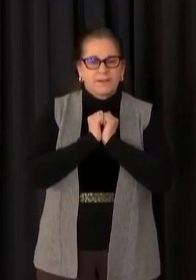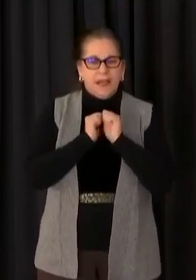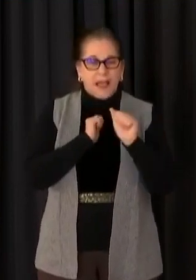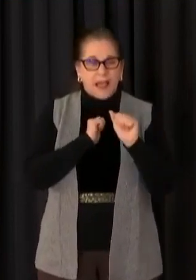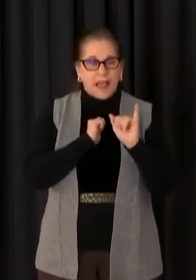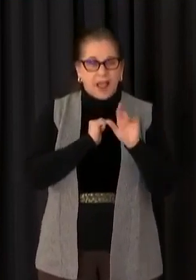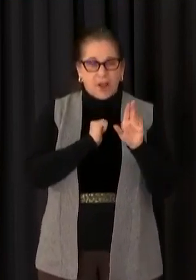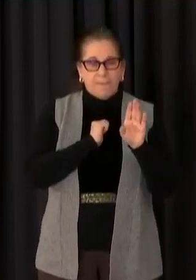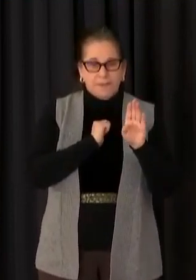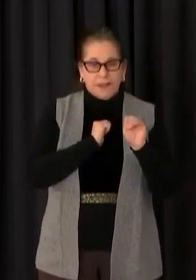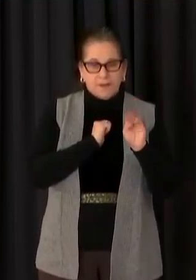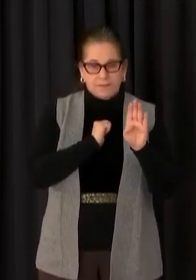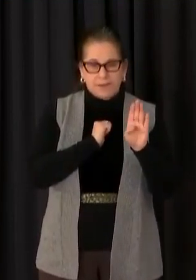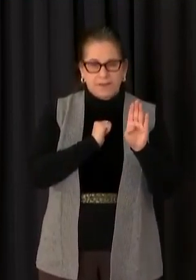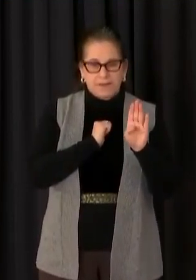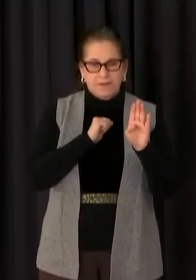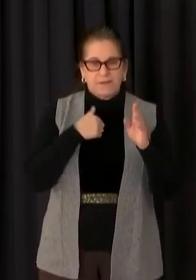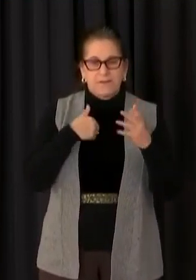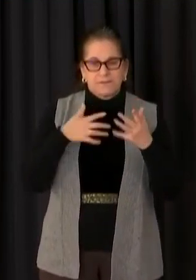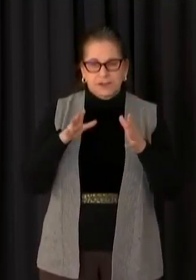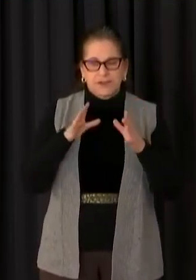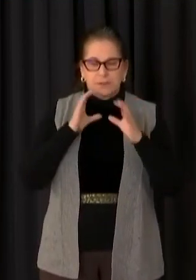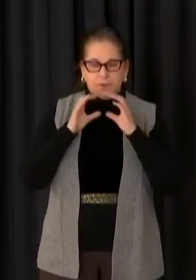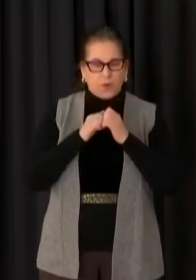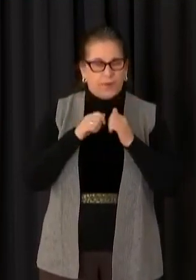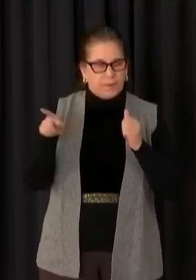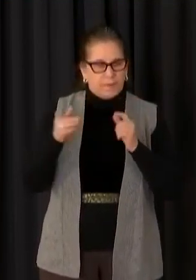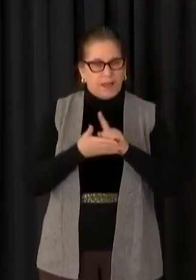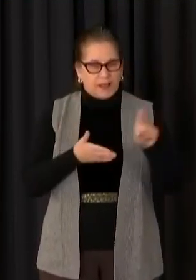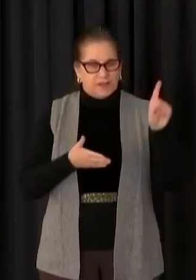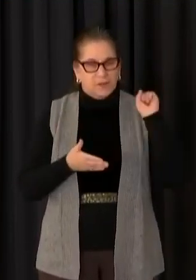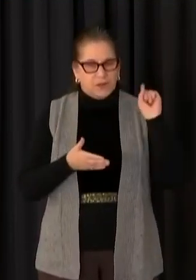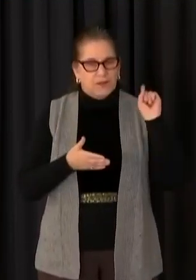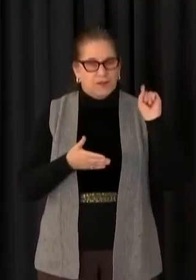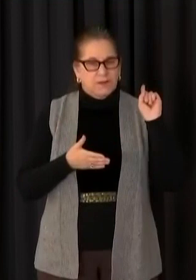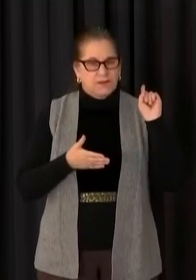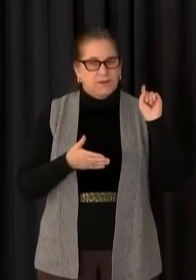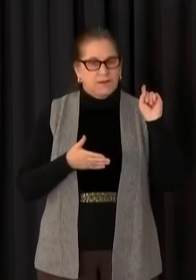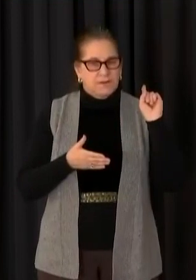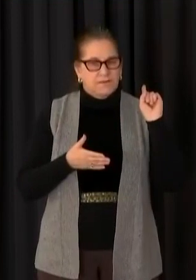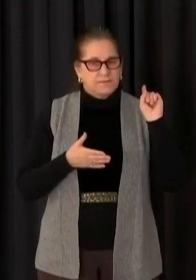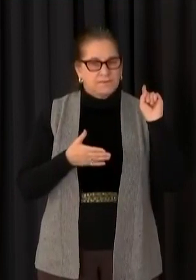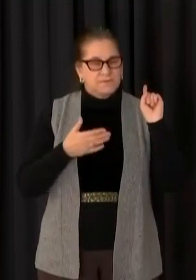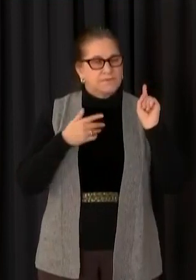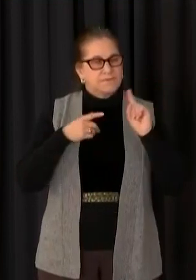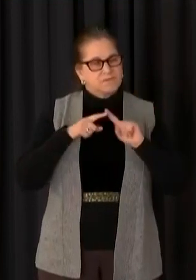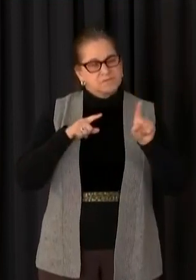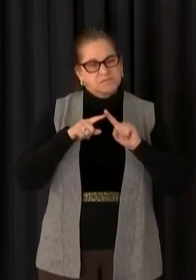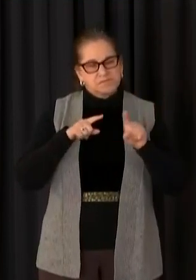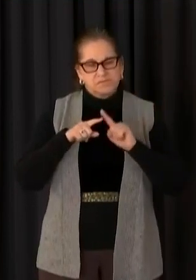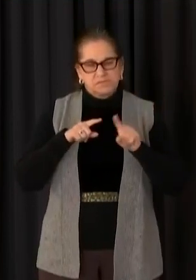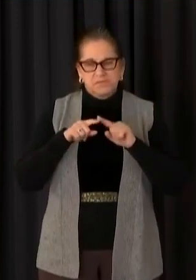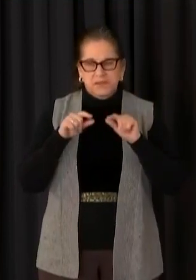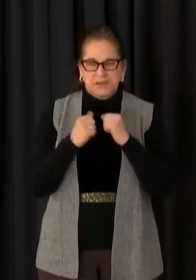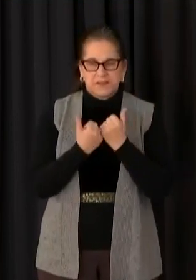had communication with them last week as well. I think they've called various agencies,